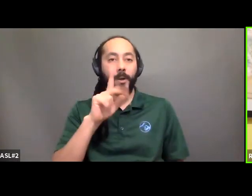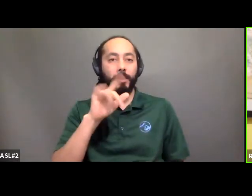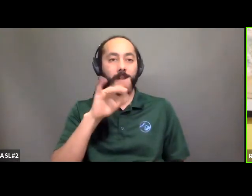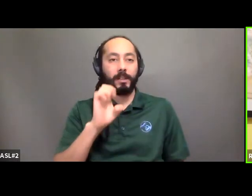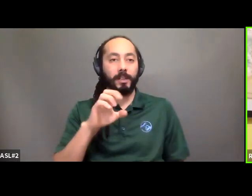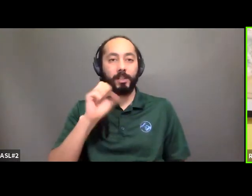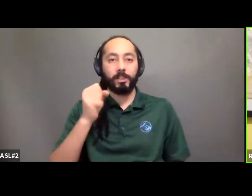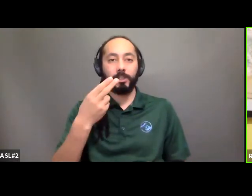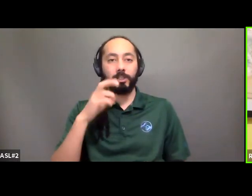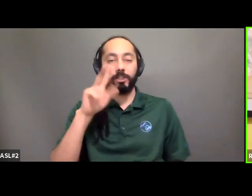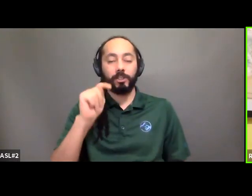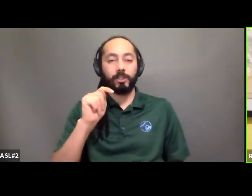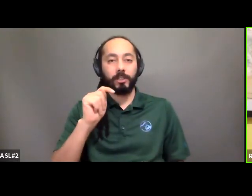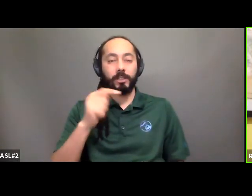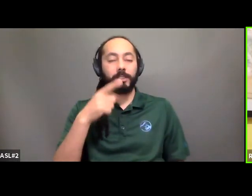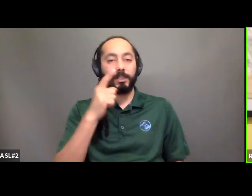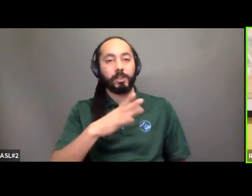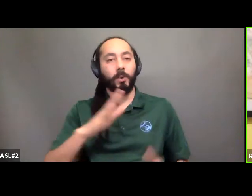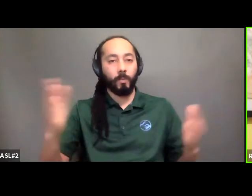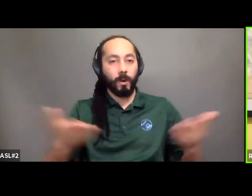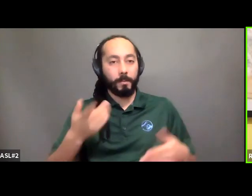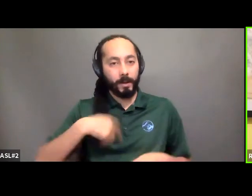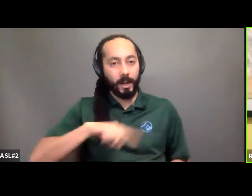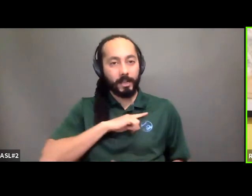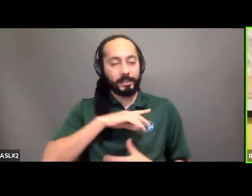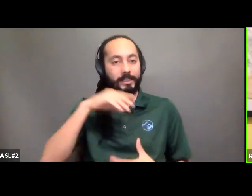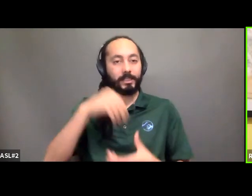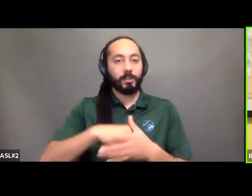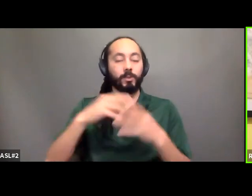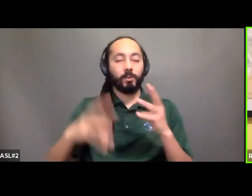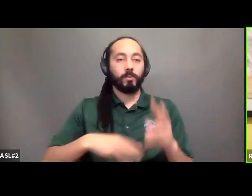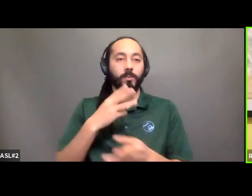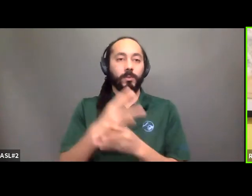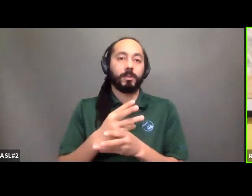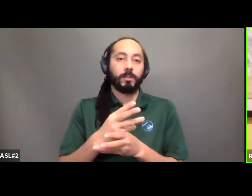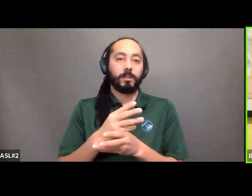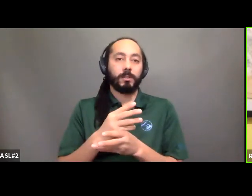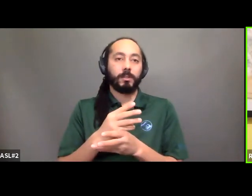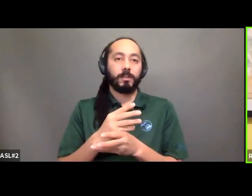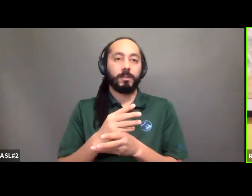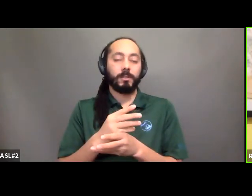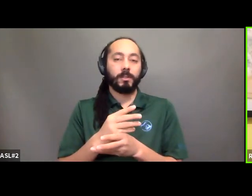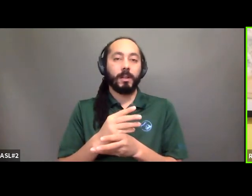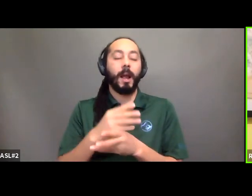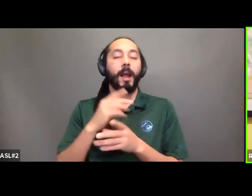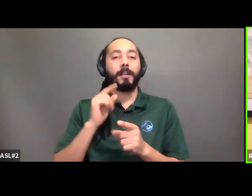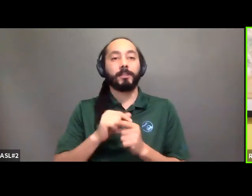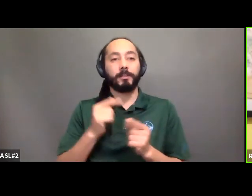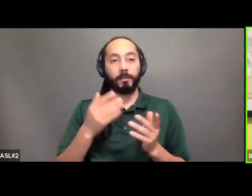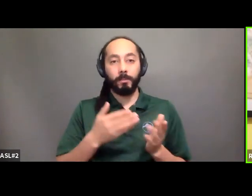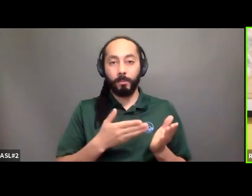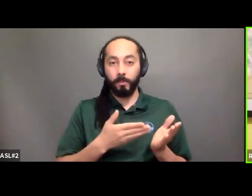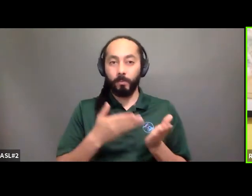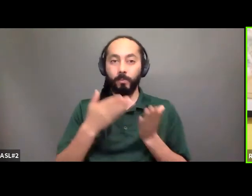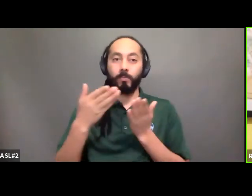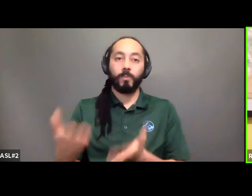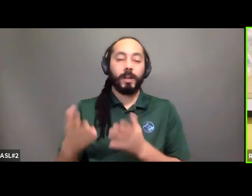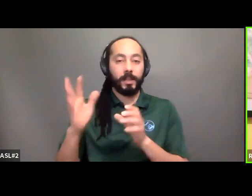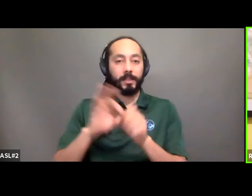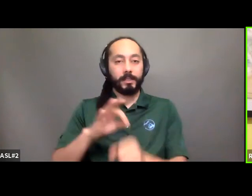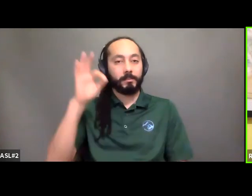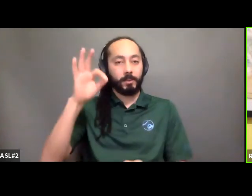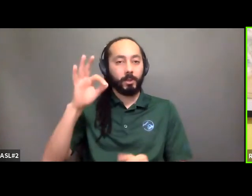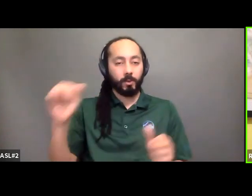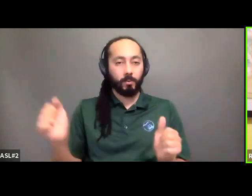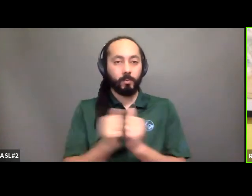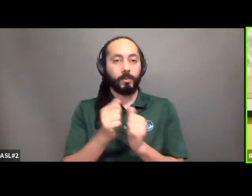welcoming us into the world as it should be by bringing the spirits to presence with us.